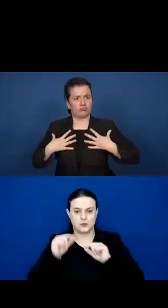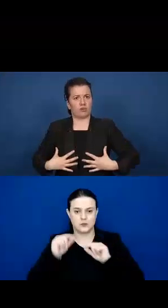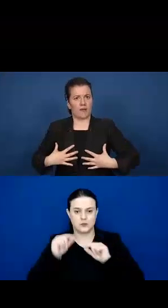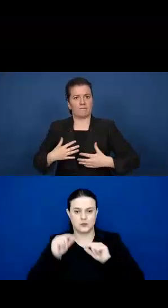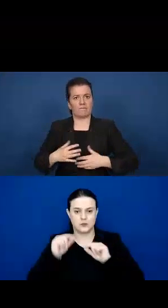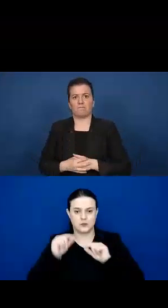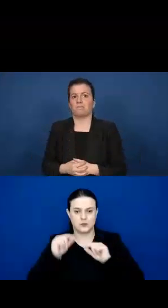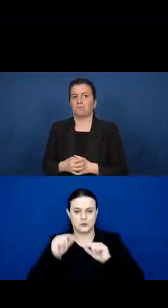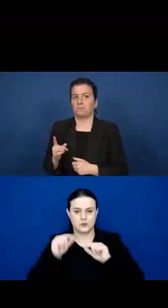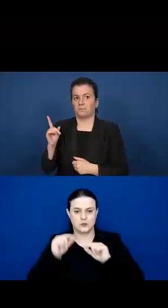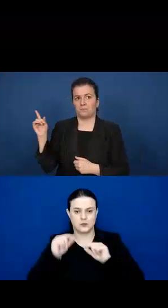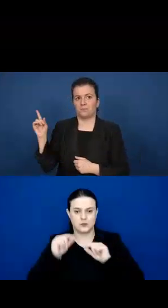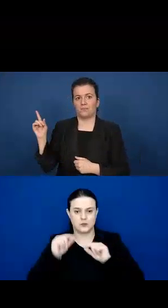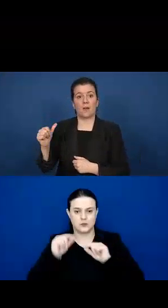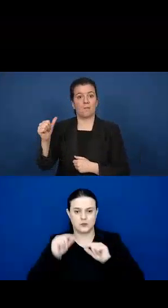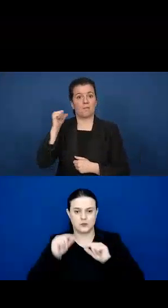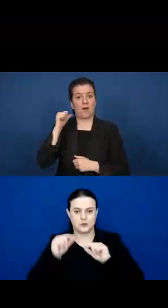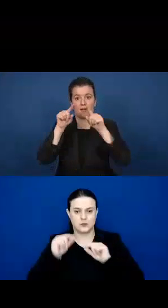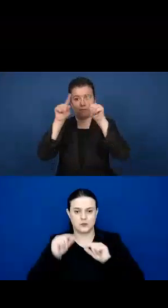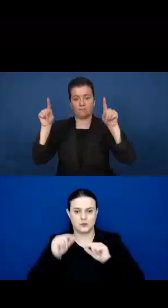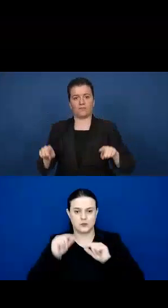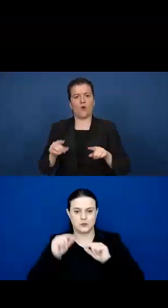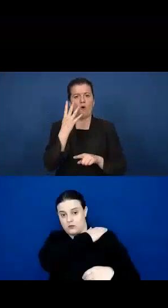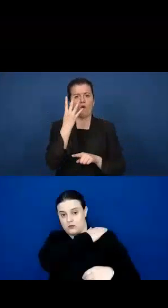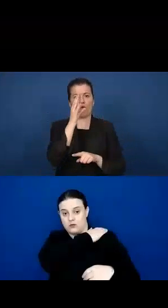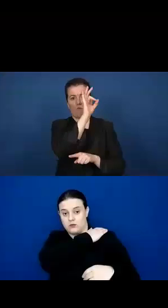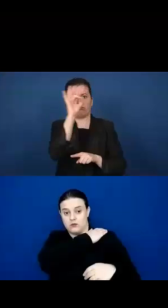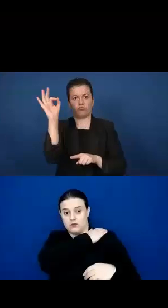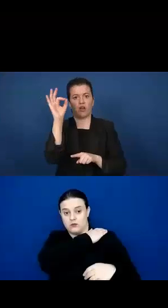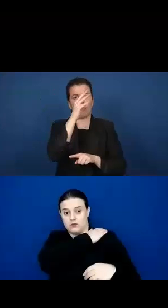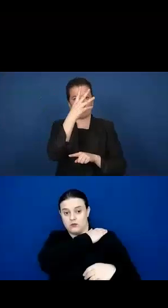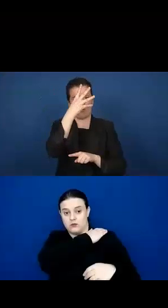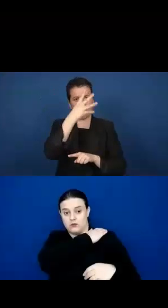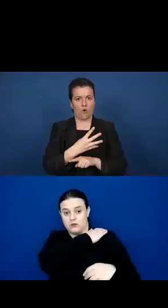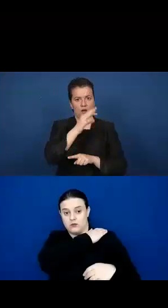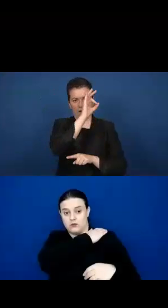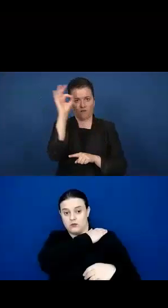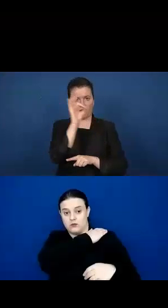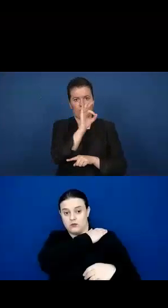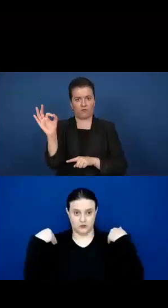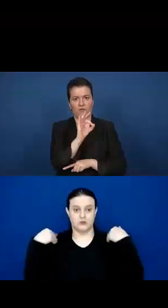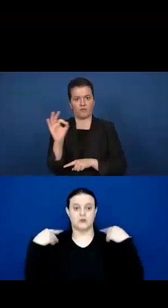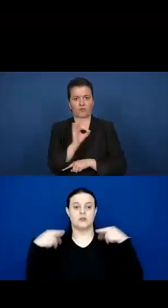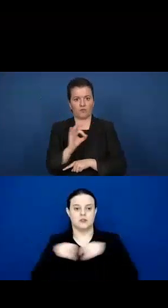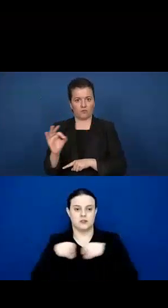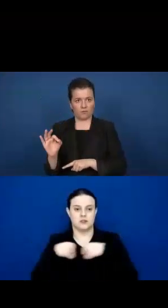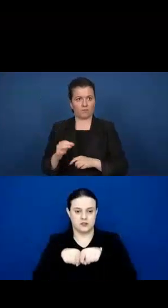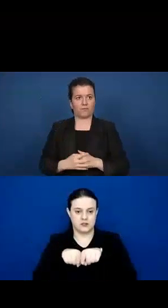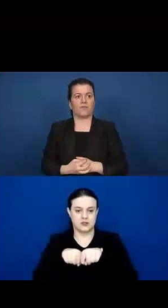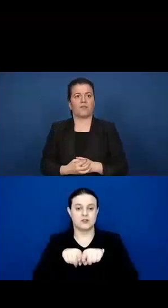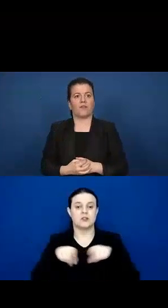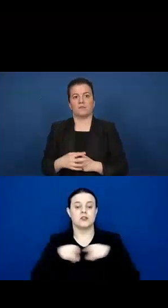on its back, 2 actuators on the right and left shoulders, respectively, and 5 placed in the belt